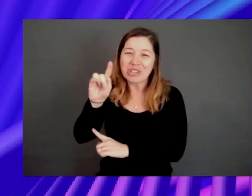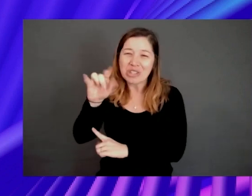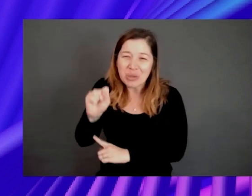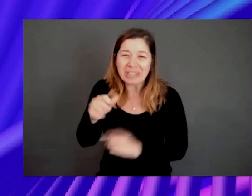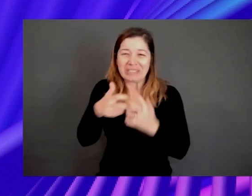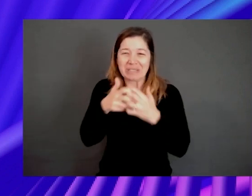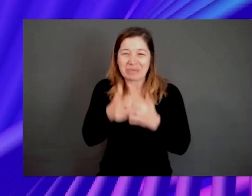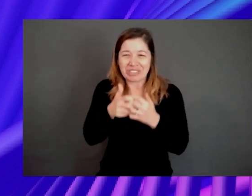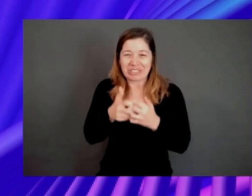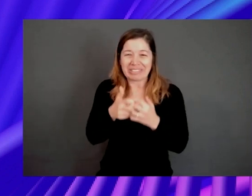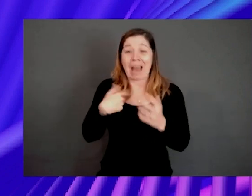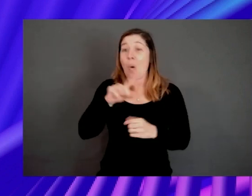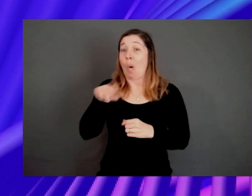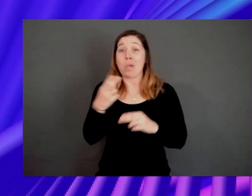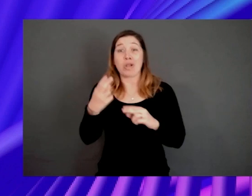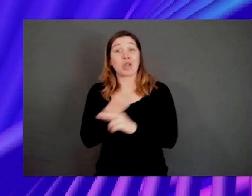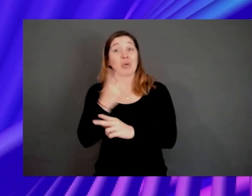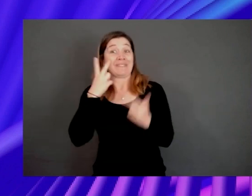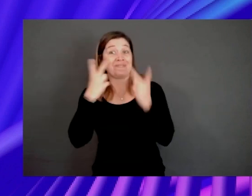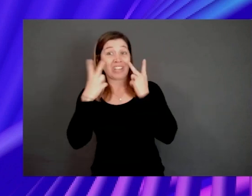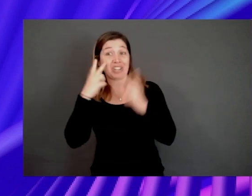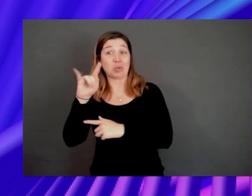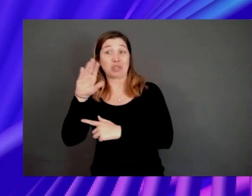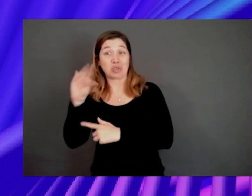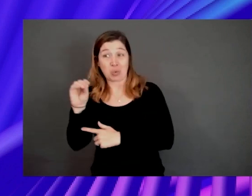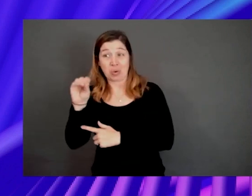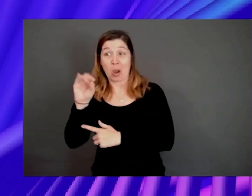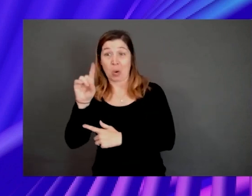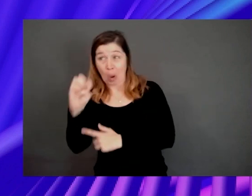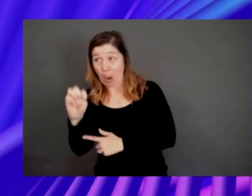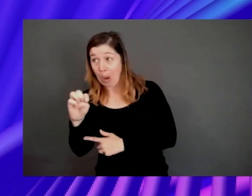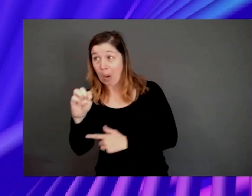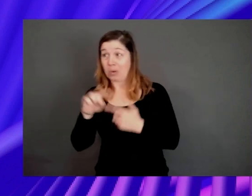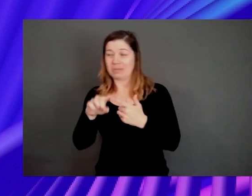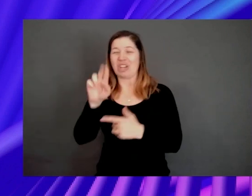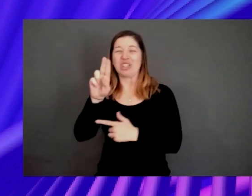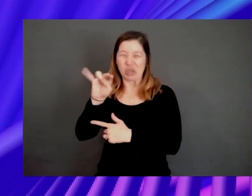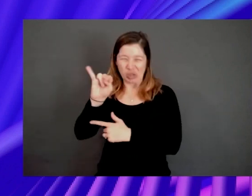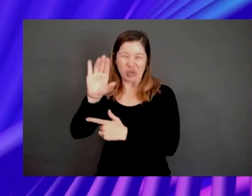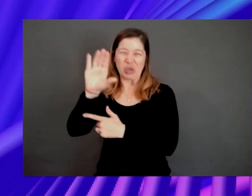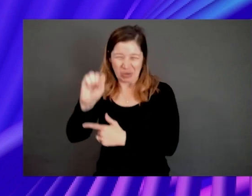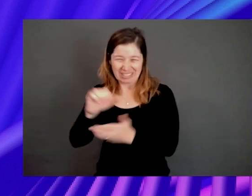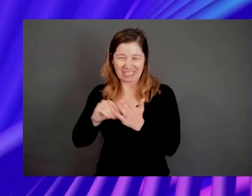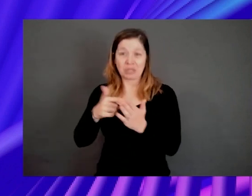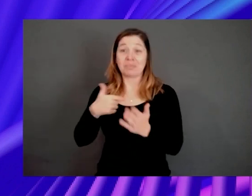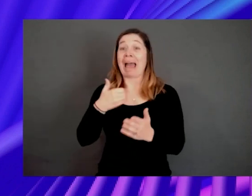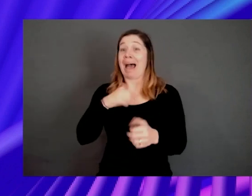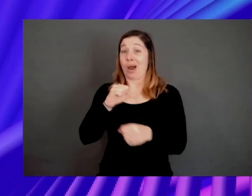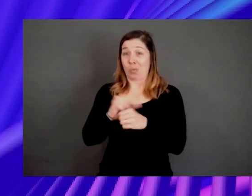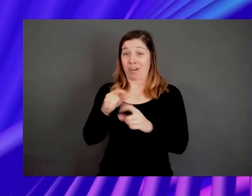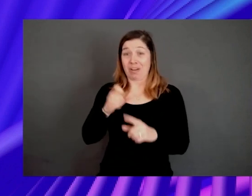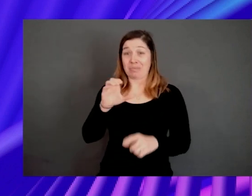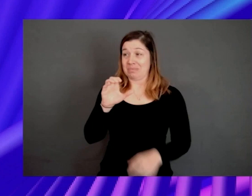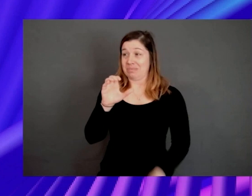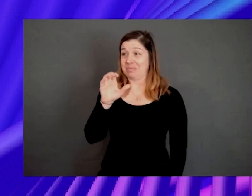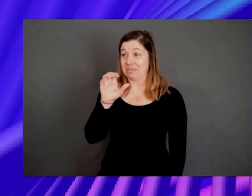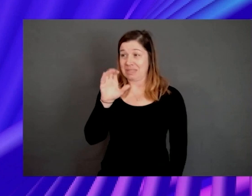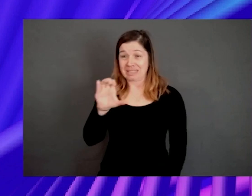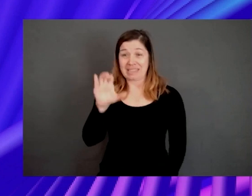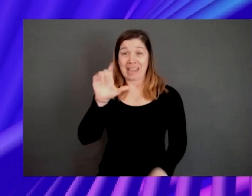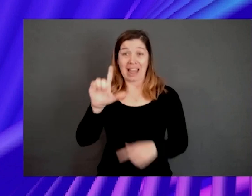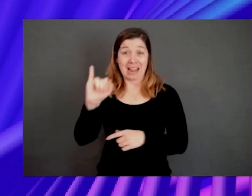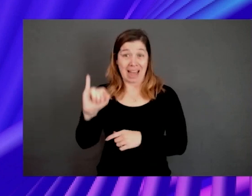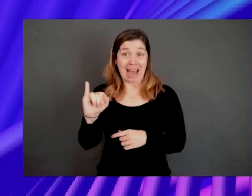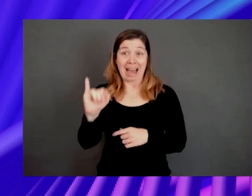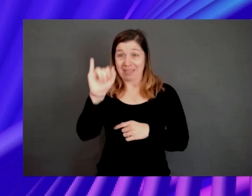use Visual Studio Code. And I work from the CLI primarily. Specifically, the .NET CLI tool is my preferred way